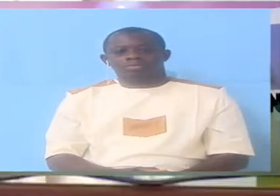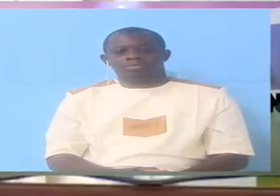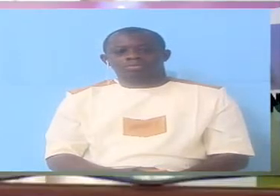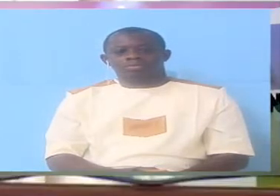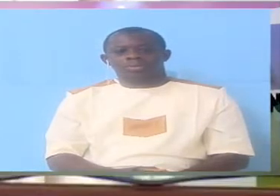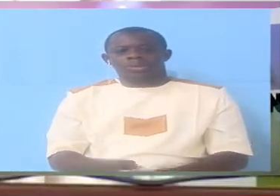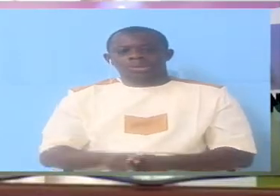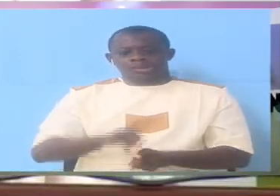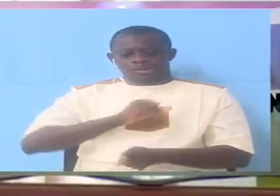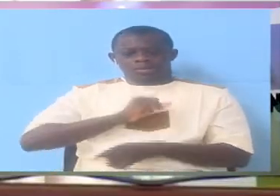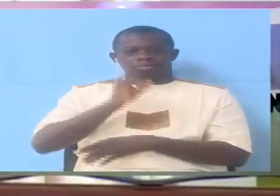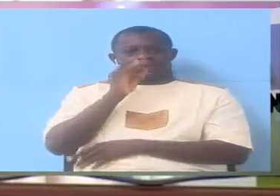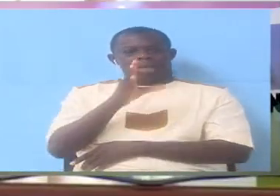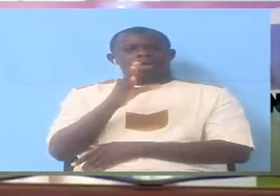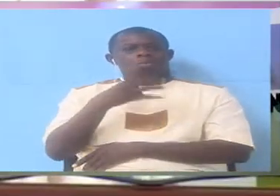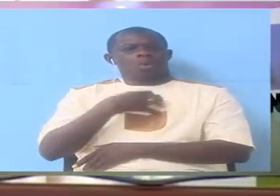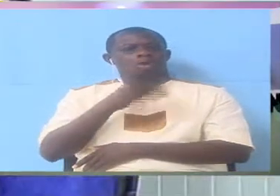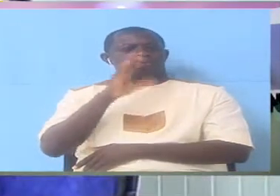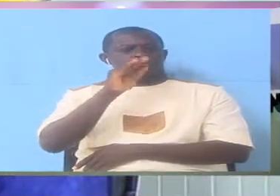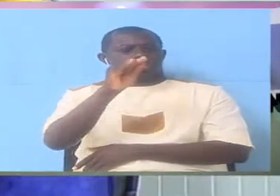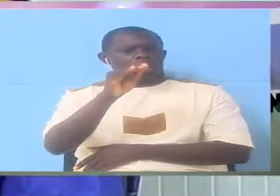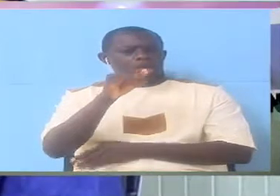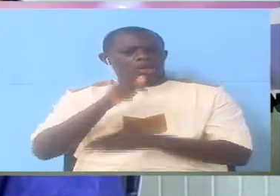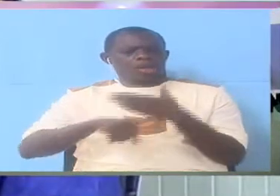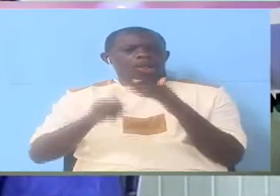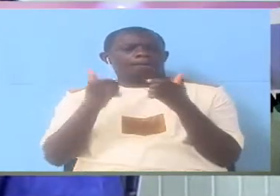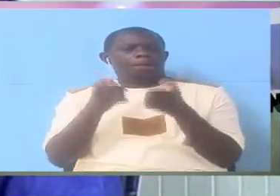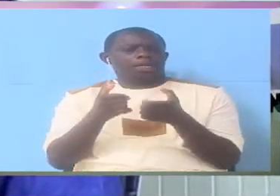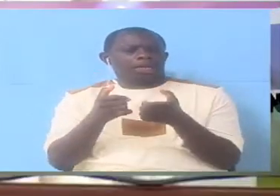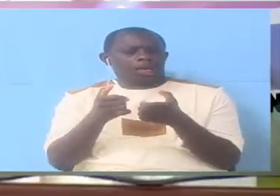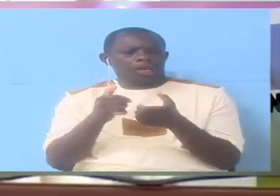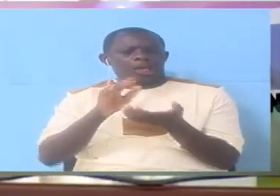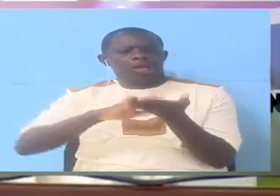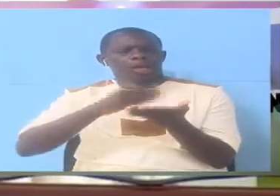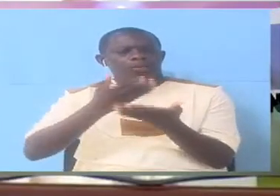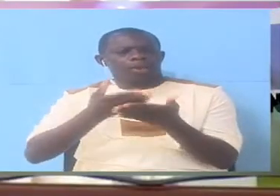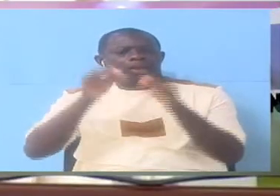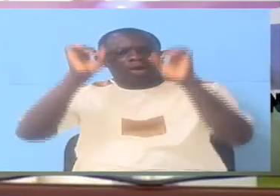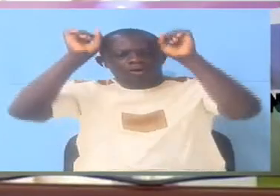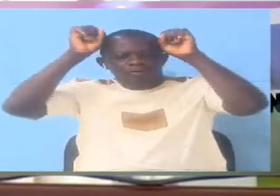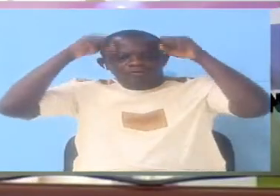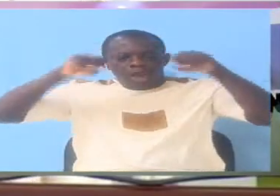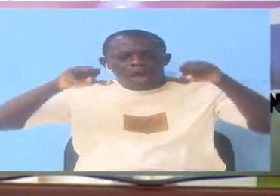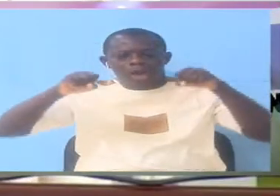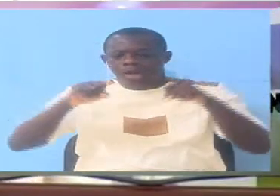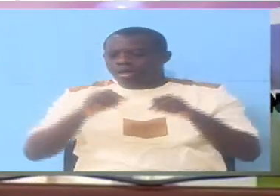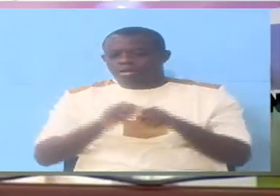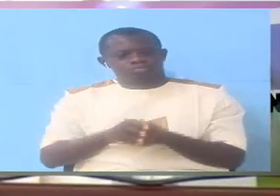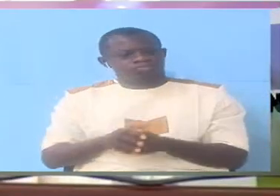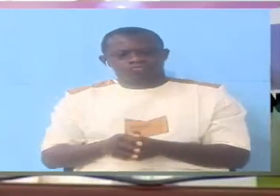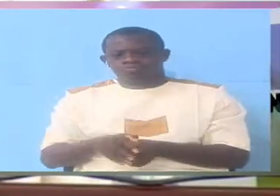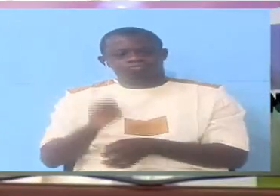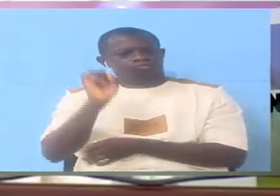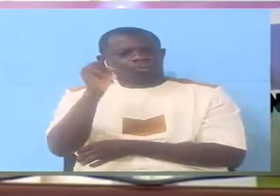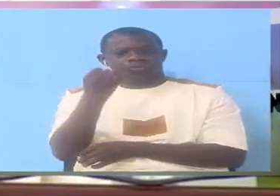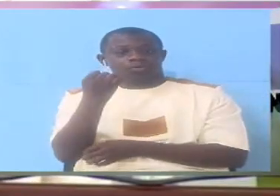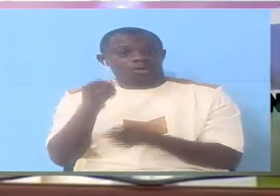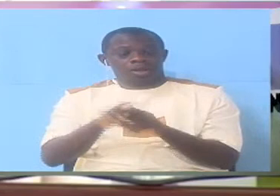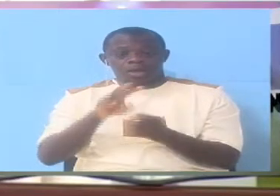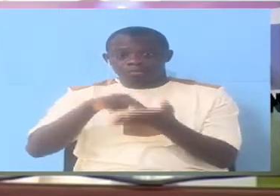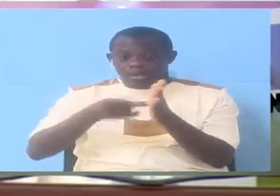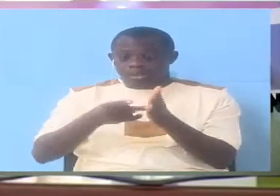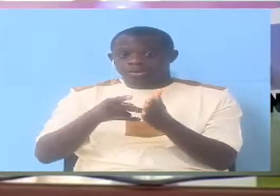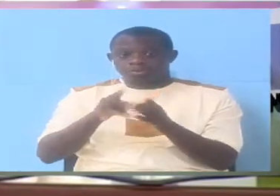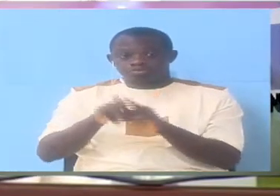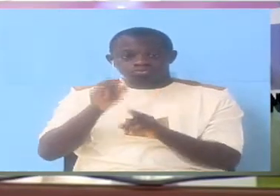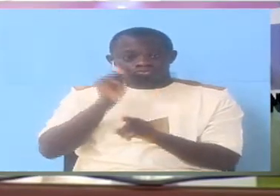be complicated. Ah, okay. It would mean we would use 3 languages. That would be complicated